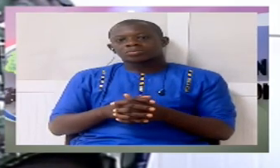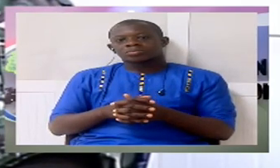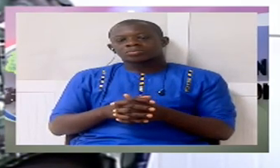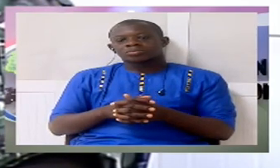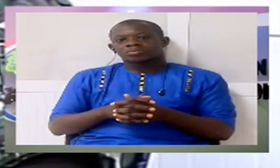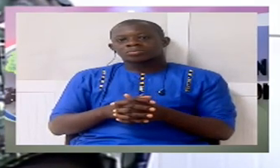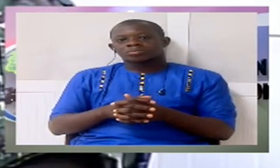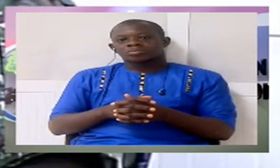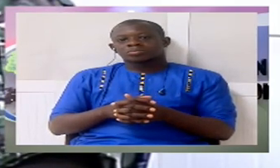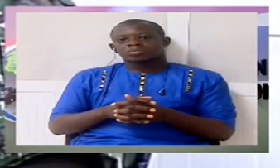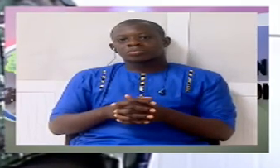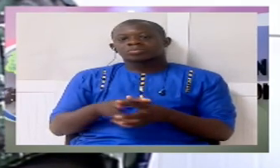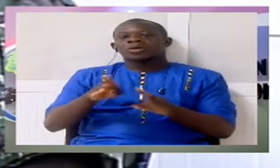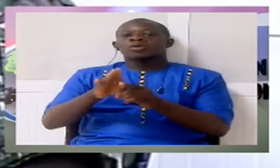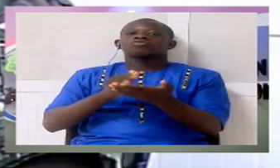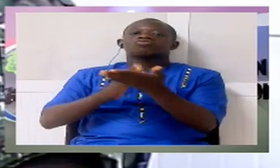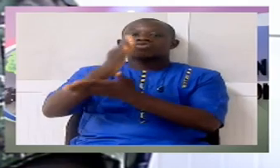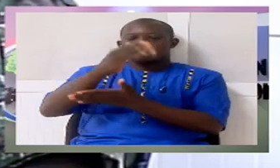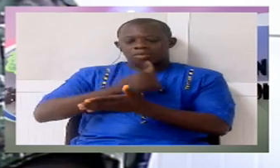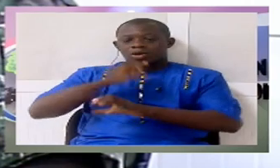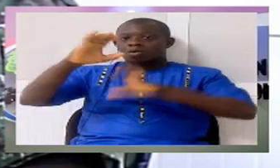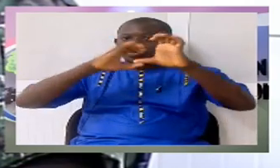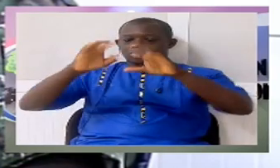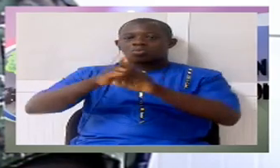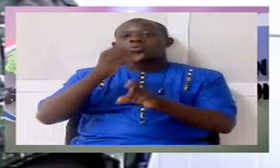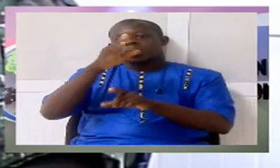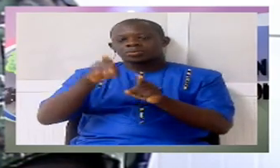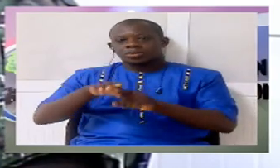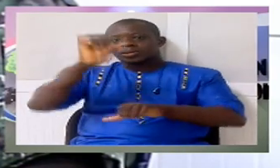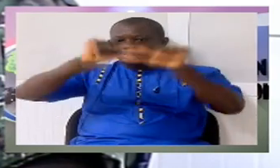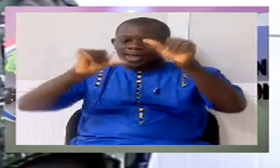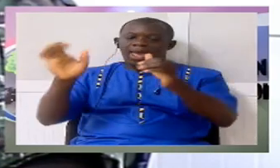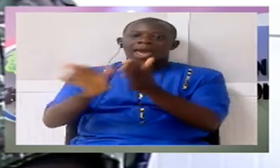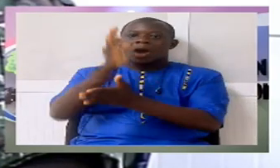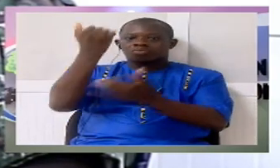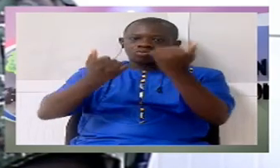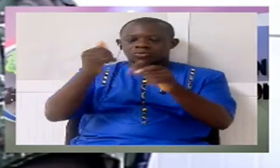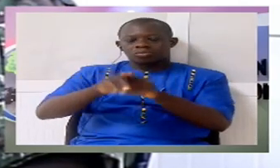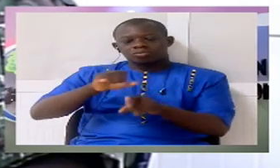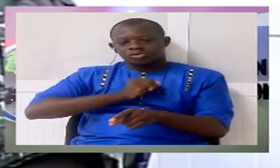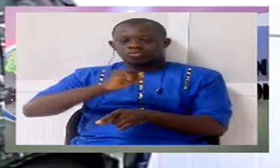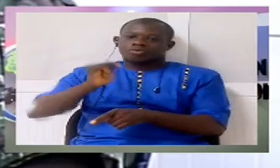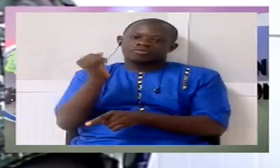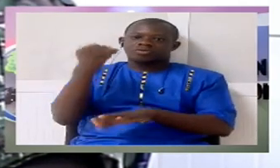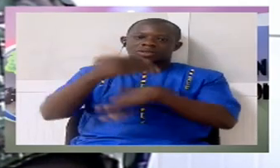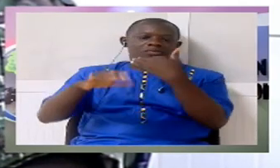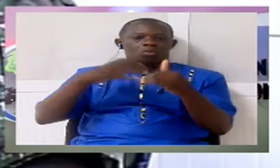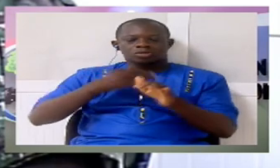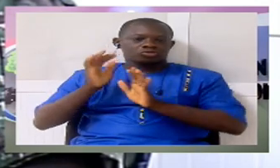pour mu wacha na mo da wacha mu ngi ñëw through the communication they said that they sweep this vehicle but it